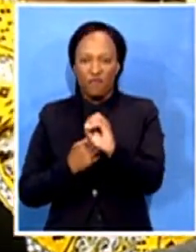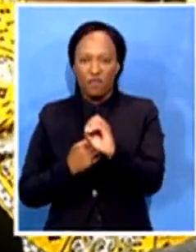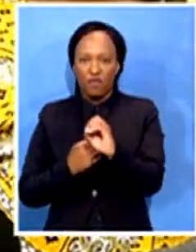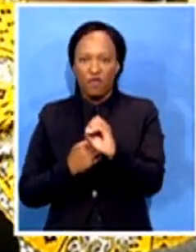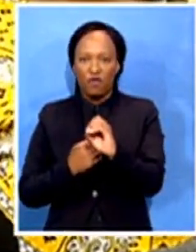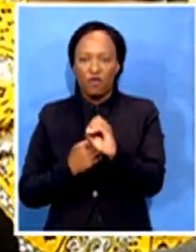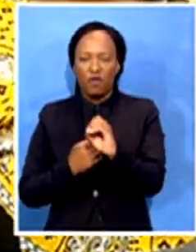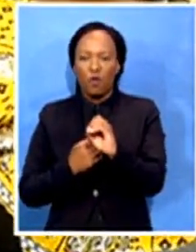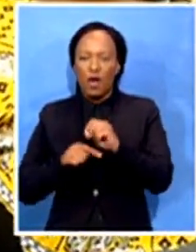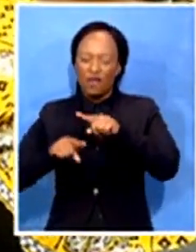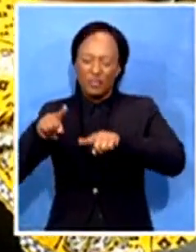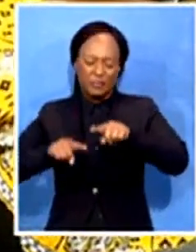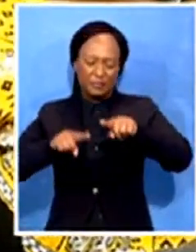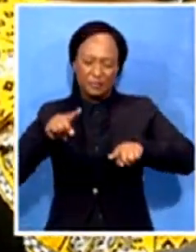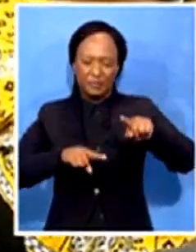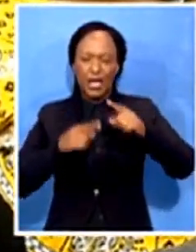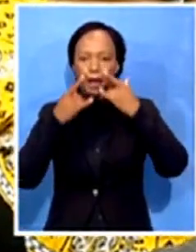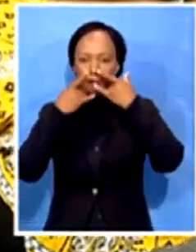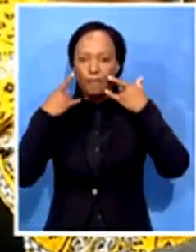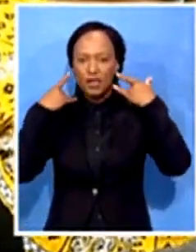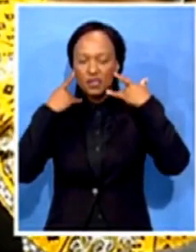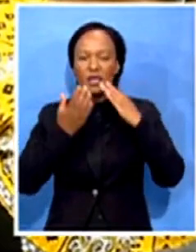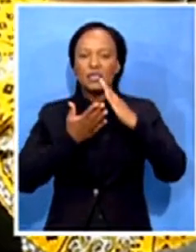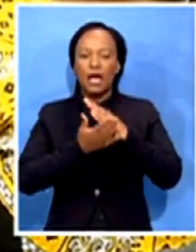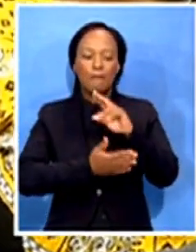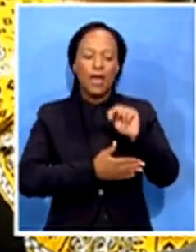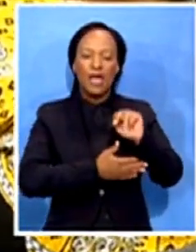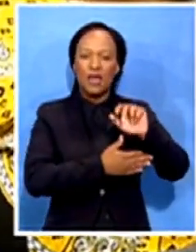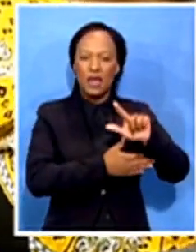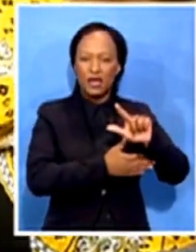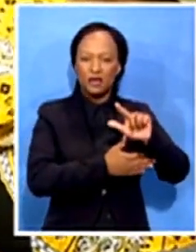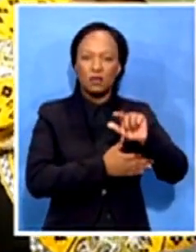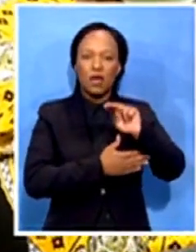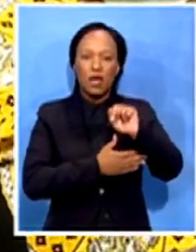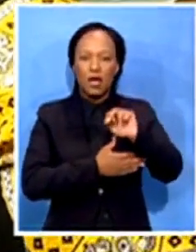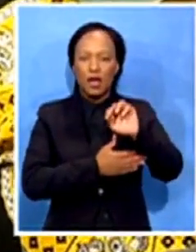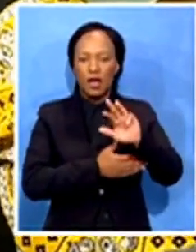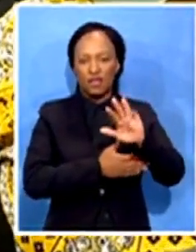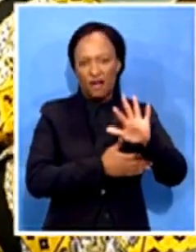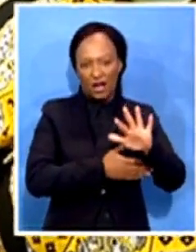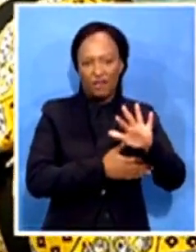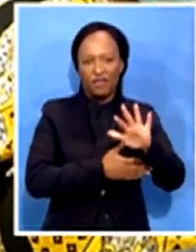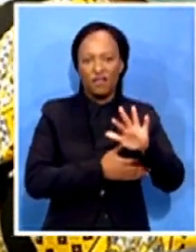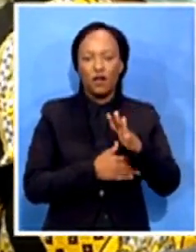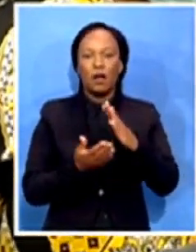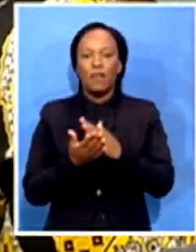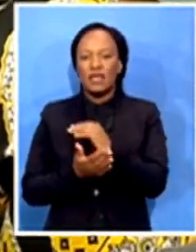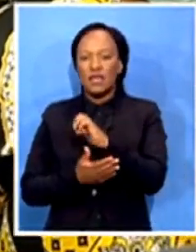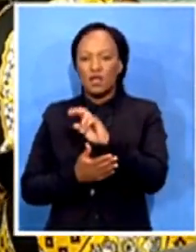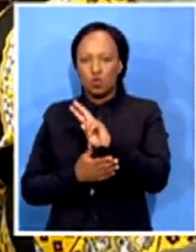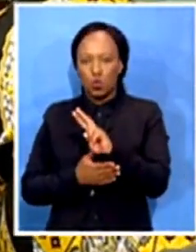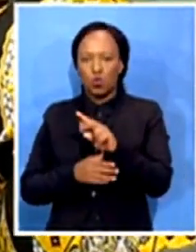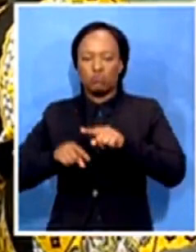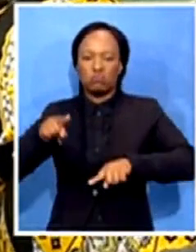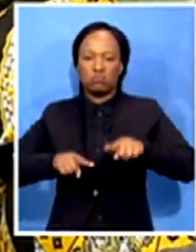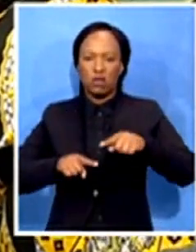prefer an N95 and I'm being issued an FFP2, I may say I don't have a mask. But